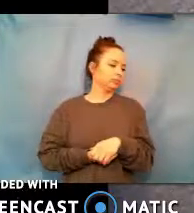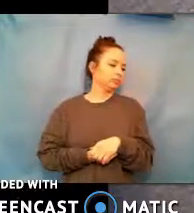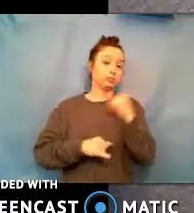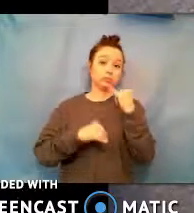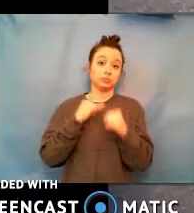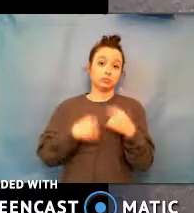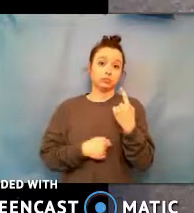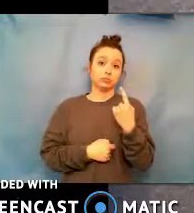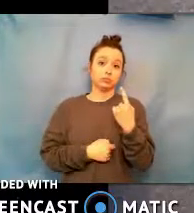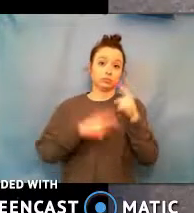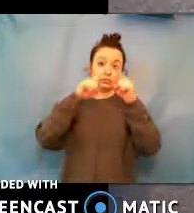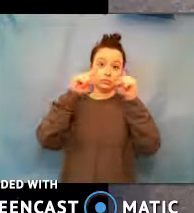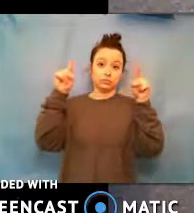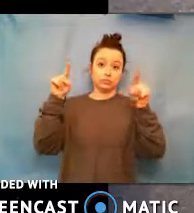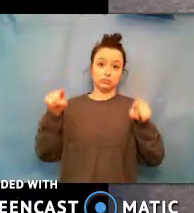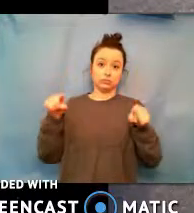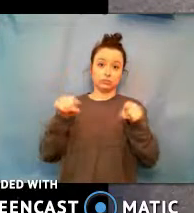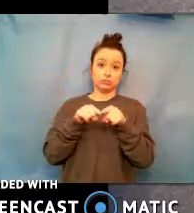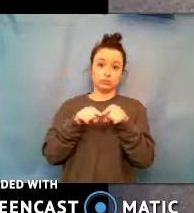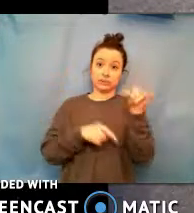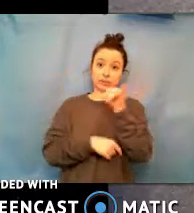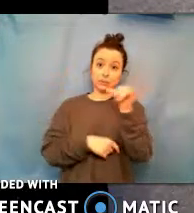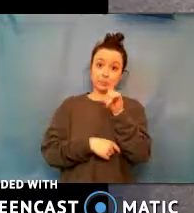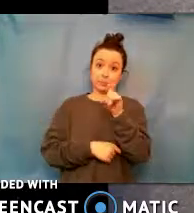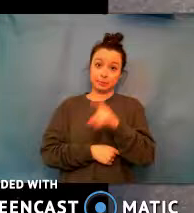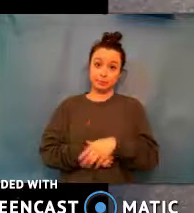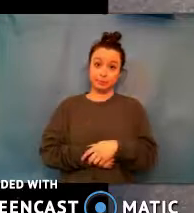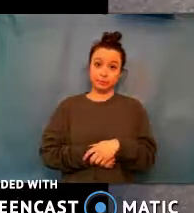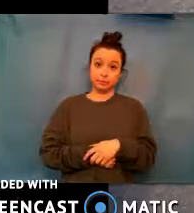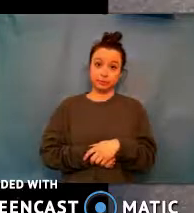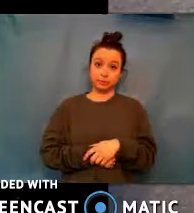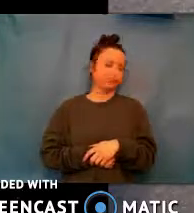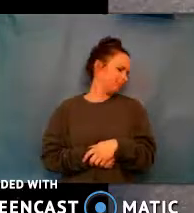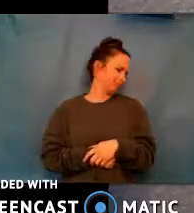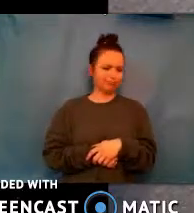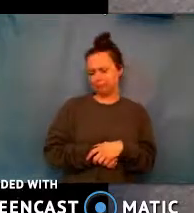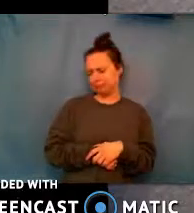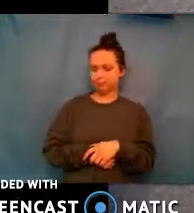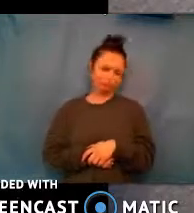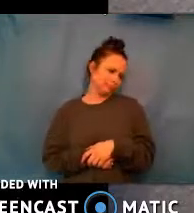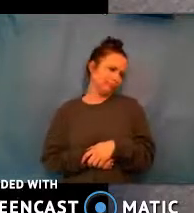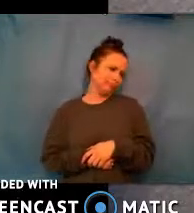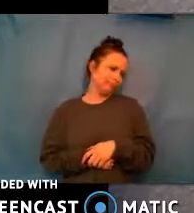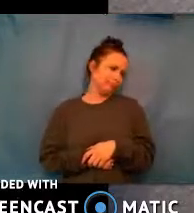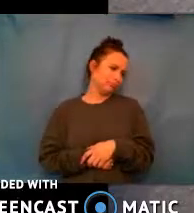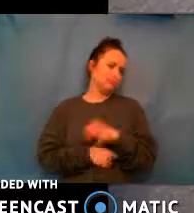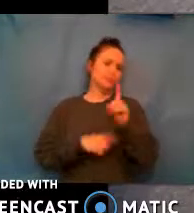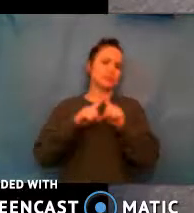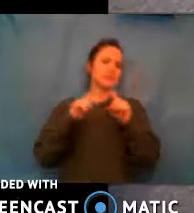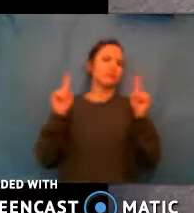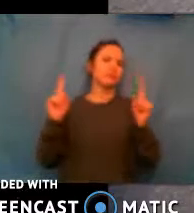Last one, this square. Are these 2 pieces the same? No, so I'm going to mark it out because